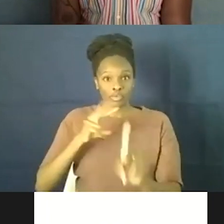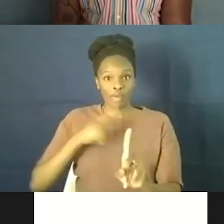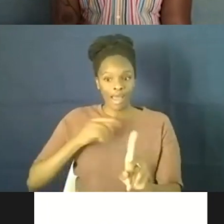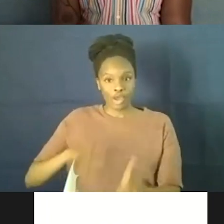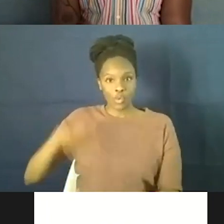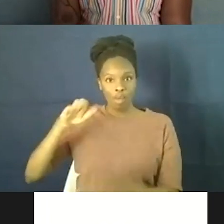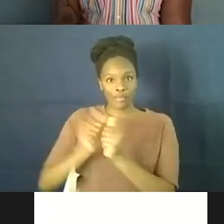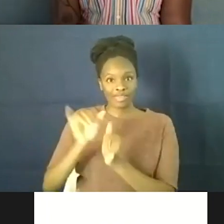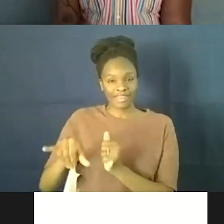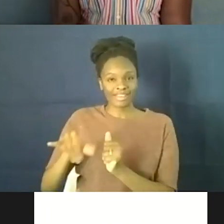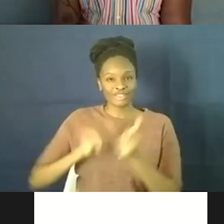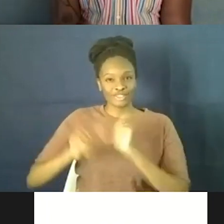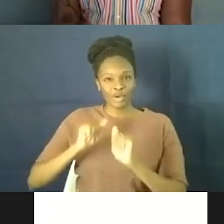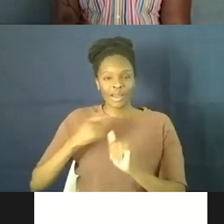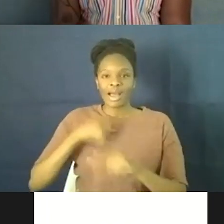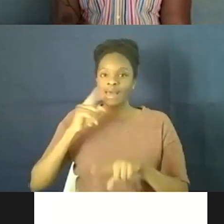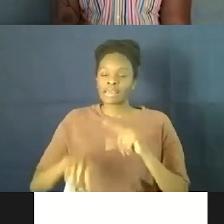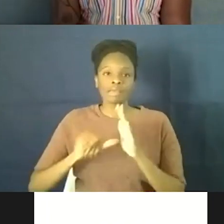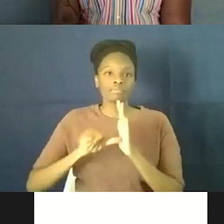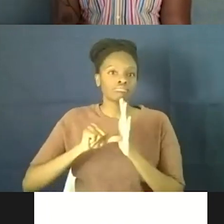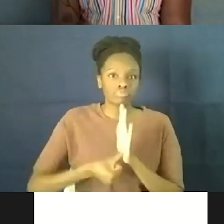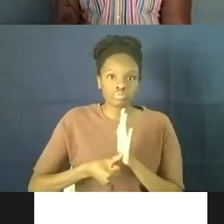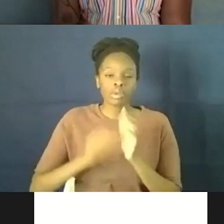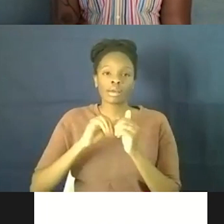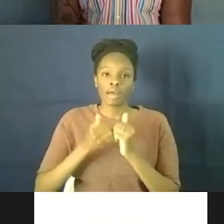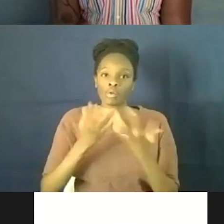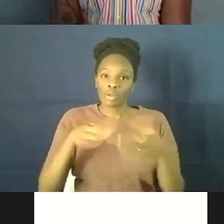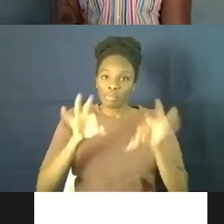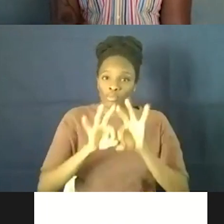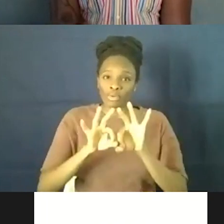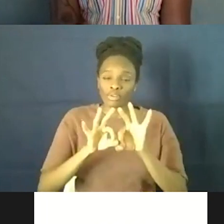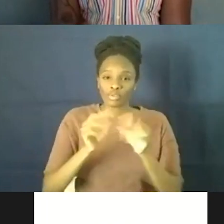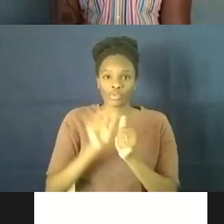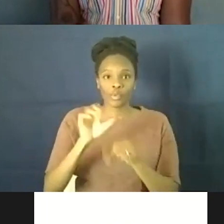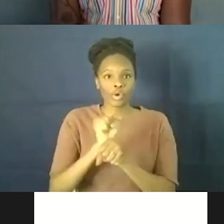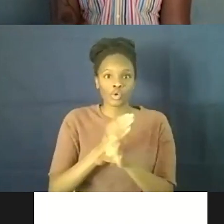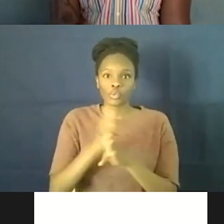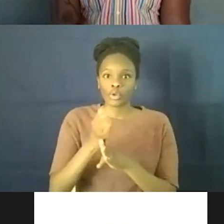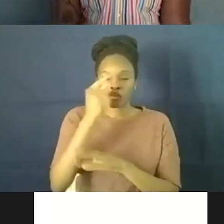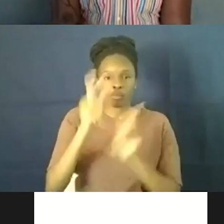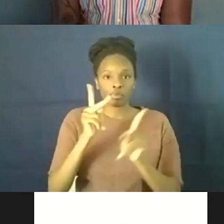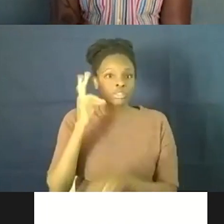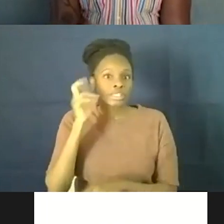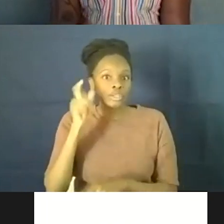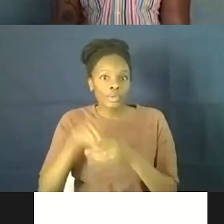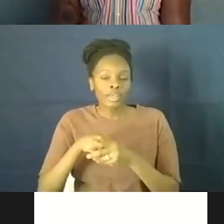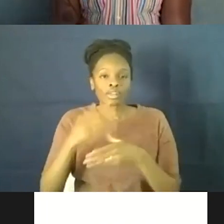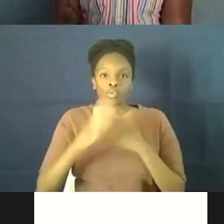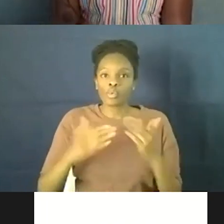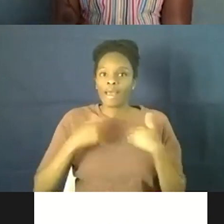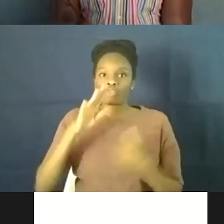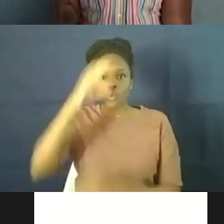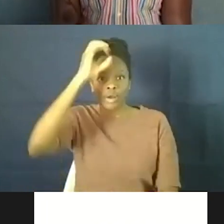show. And I can't stress how important it is to be at that point in your career and be heard in a room and have your opinions valued and have like